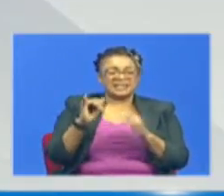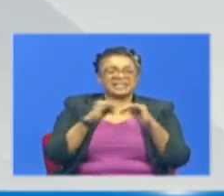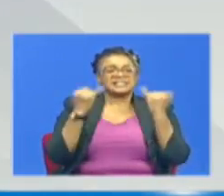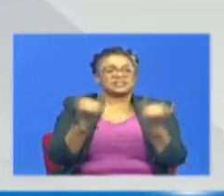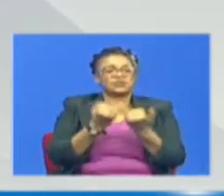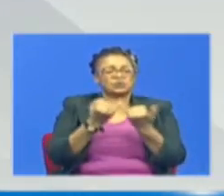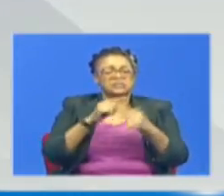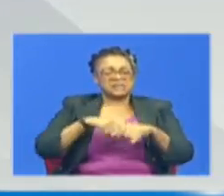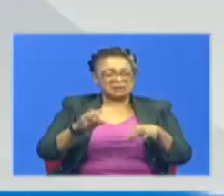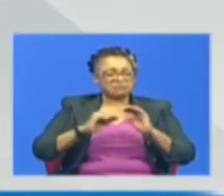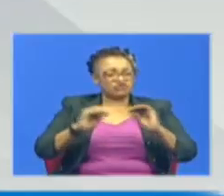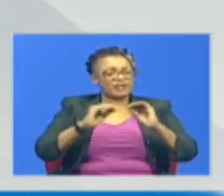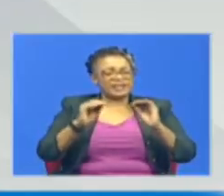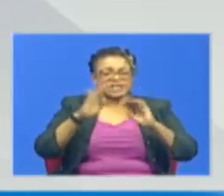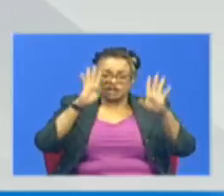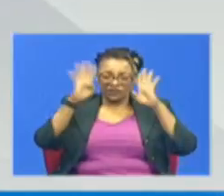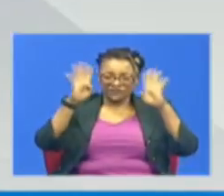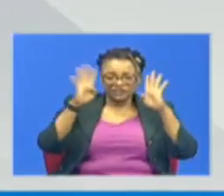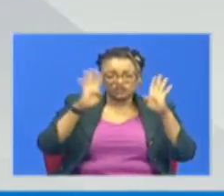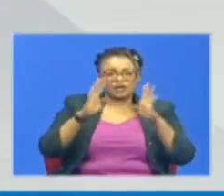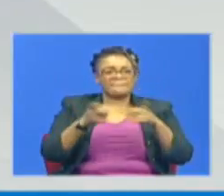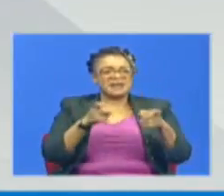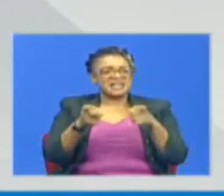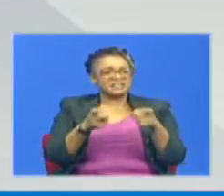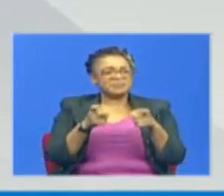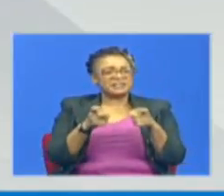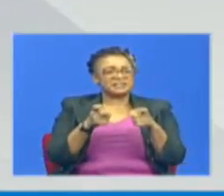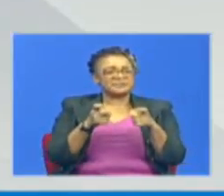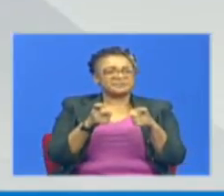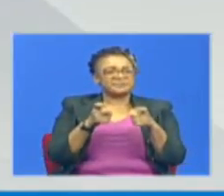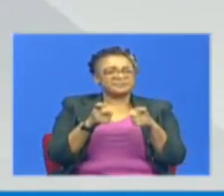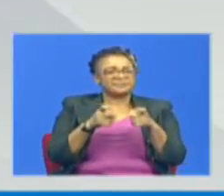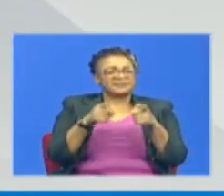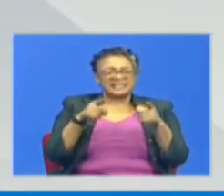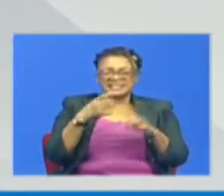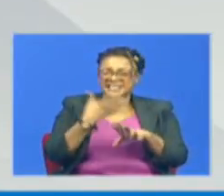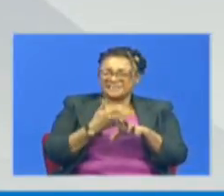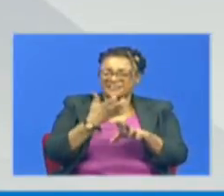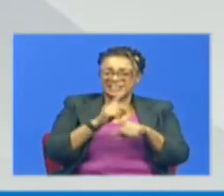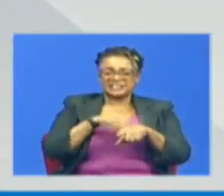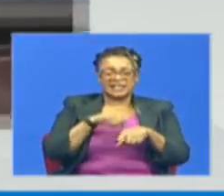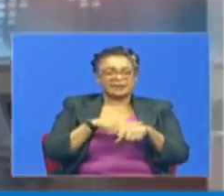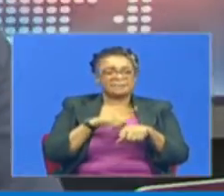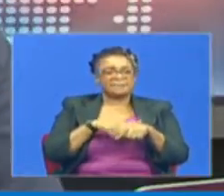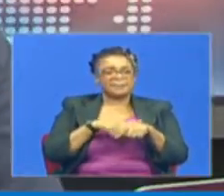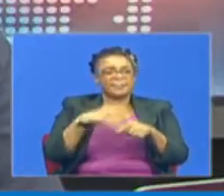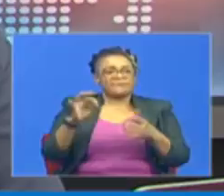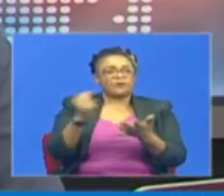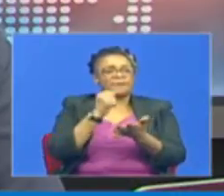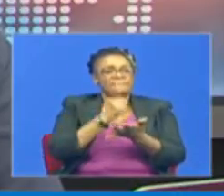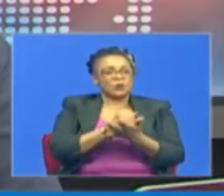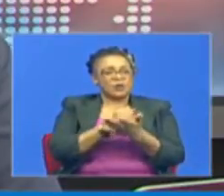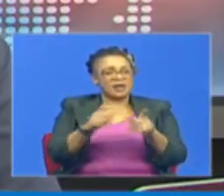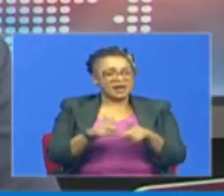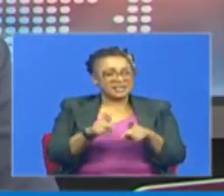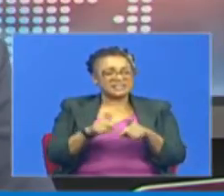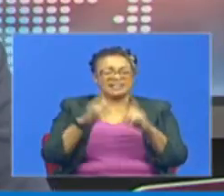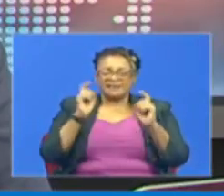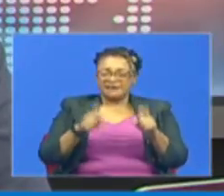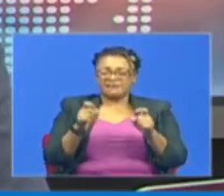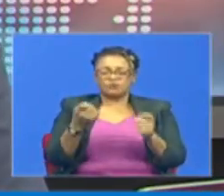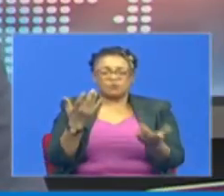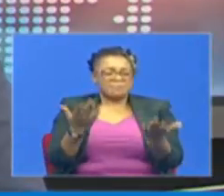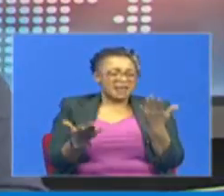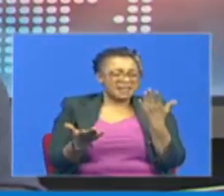training, innovation, and, you know, like some management consultancy. And this is a difficult time, for instance, for employers, even as they have to do the balance